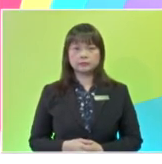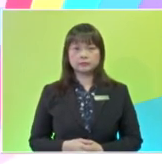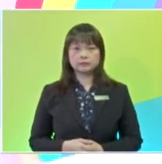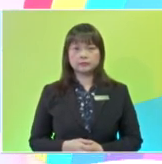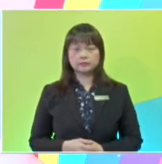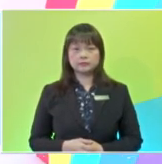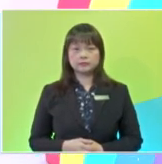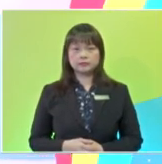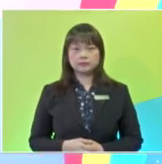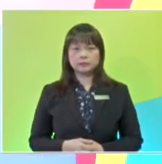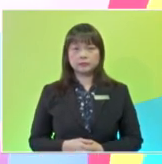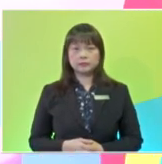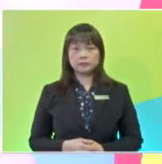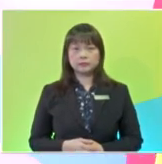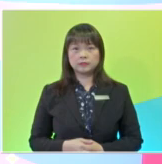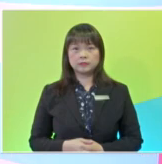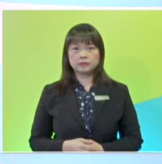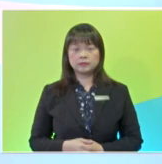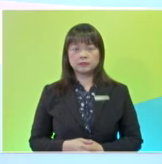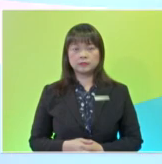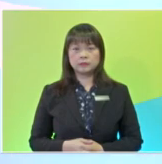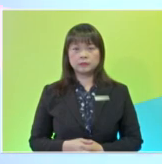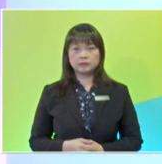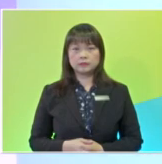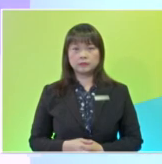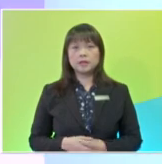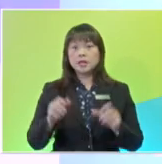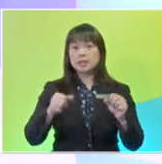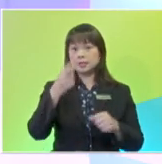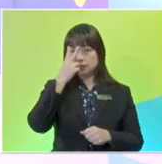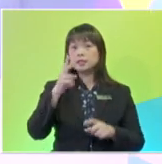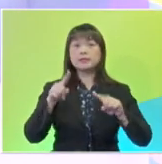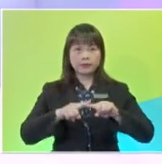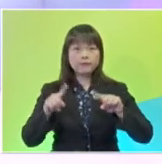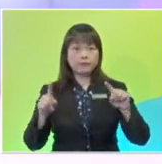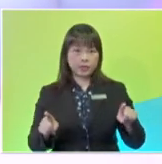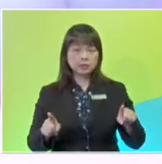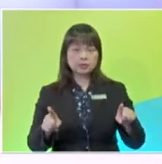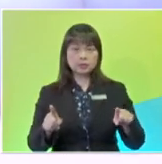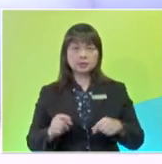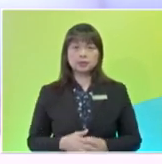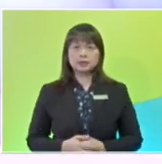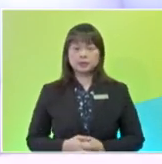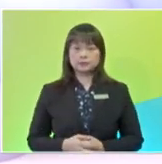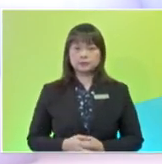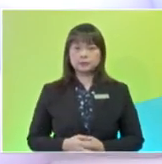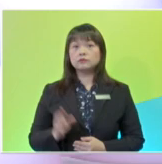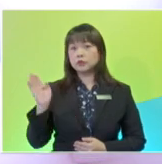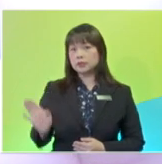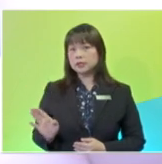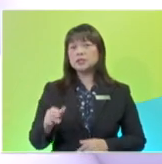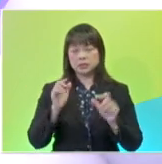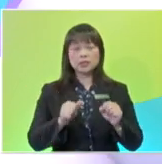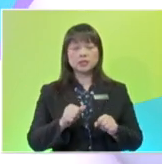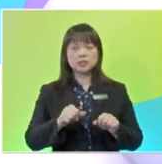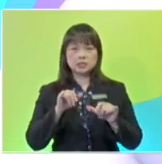lesser, right, Inat? Yeah, okay. Kat sini, this one. So can here. You see? For this, you still can see some